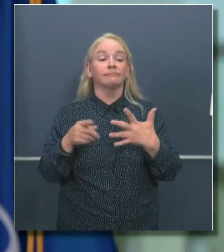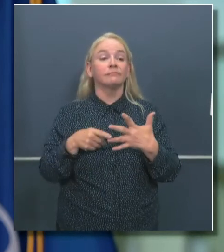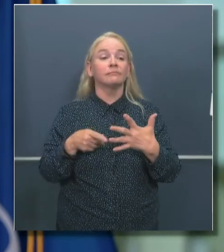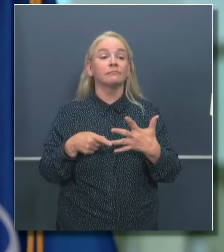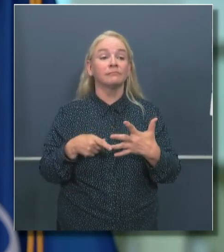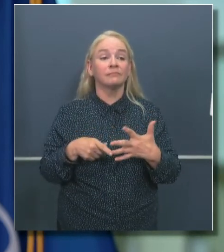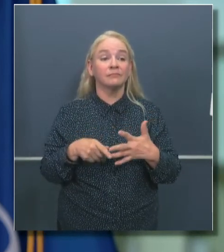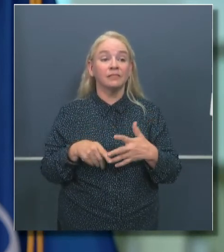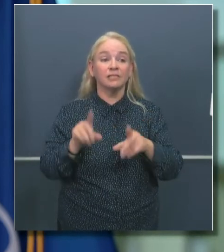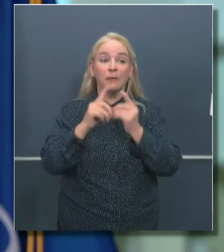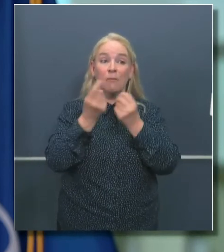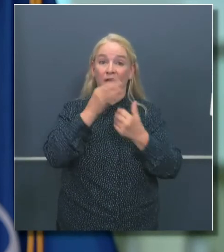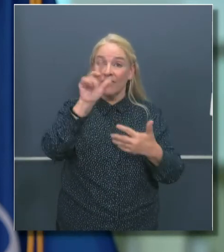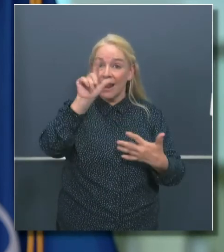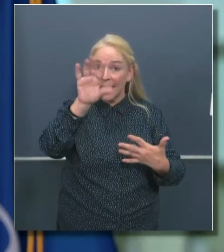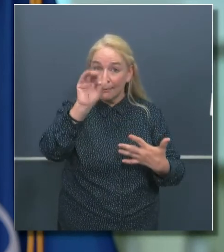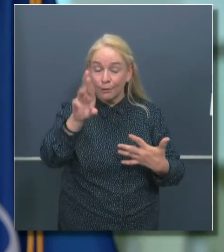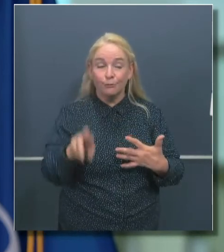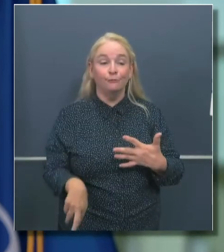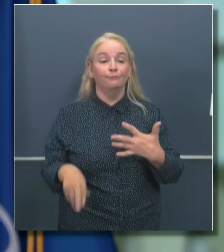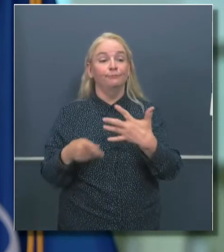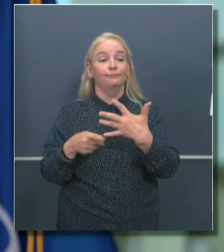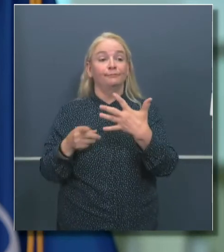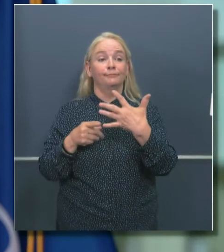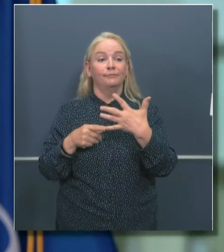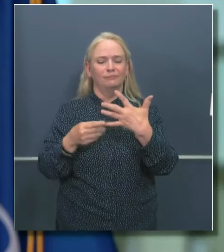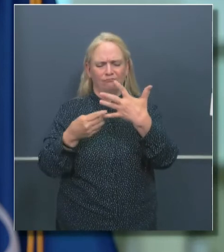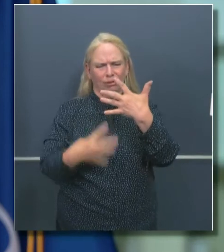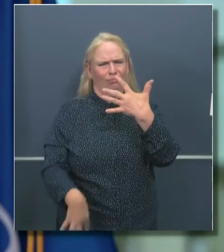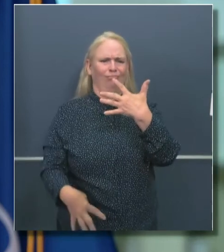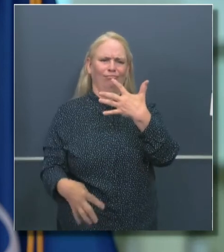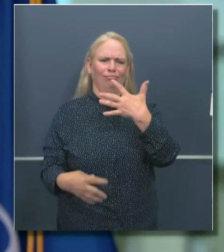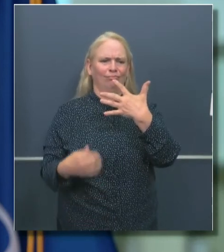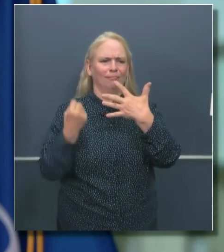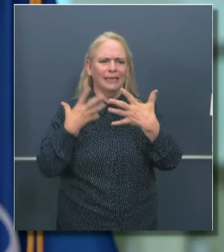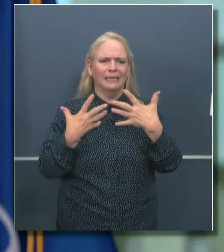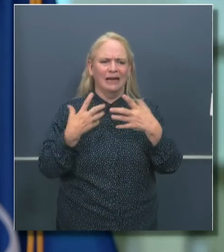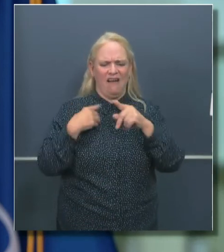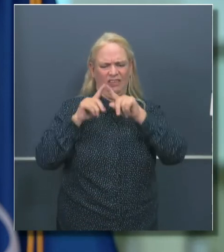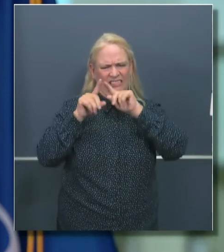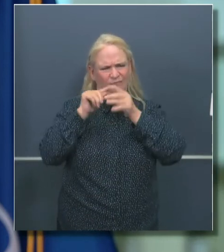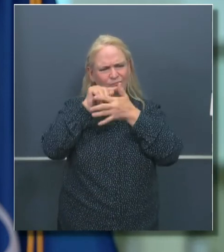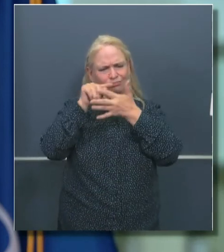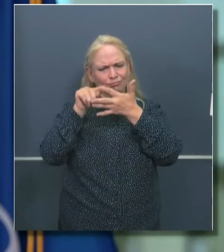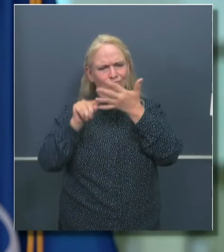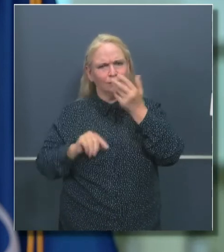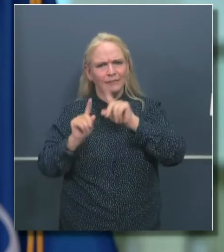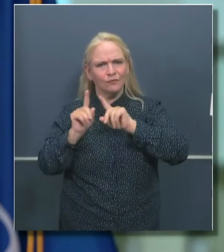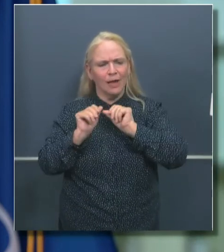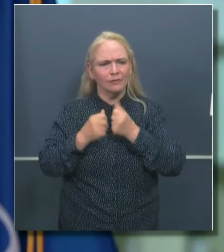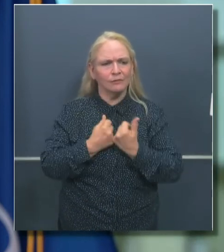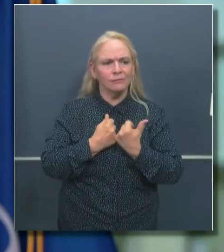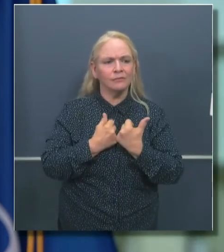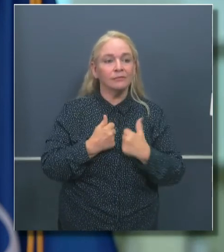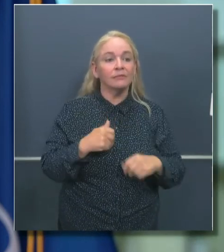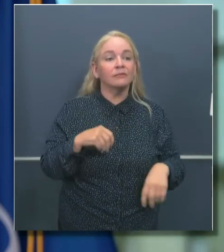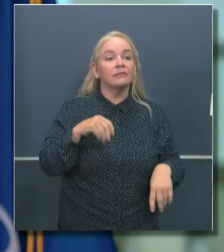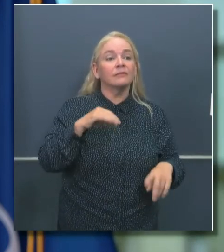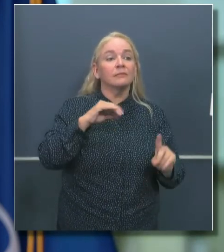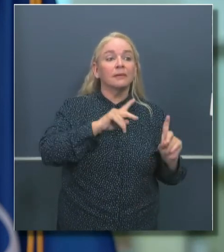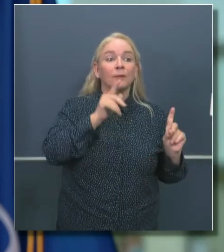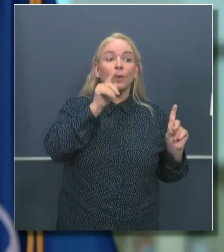Labor, working with different state agencies, Consumer Affairs, and others in a